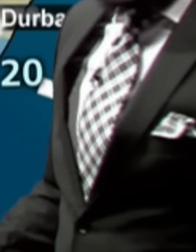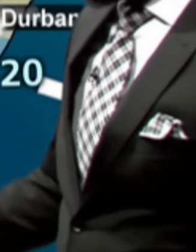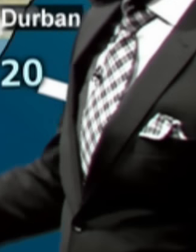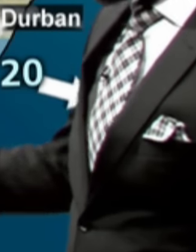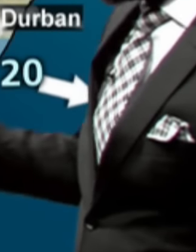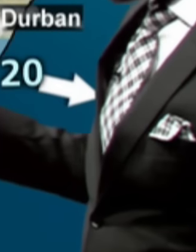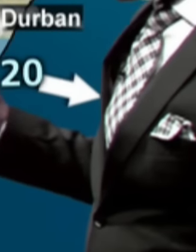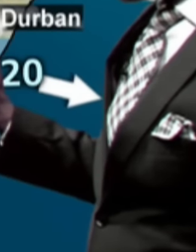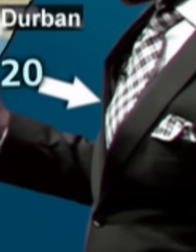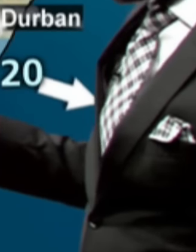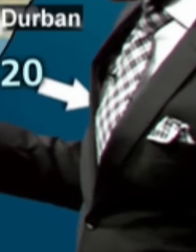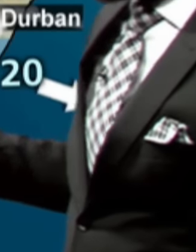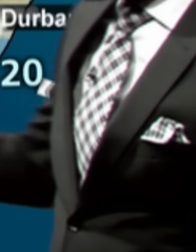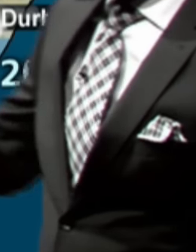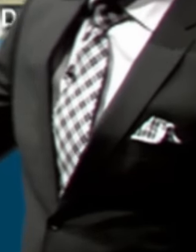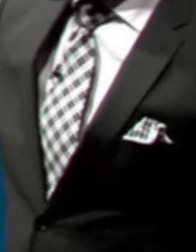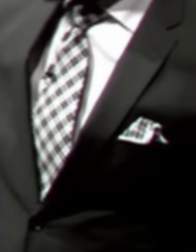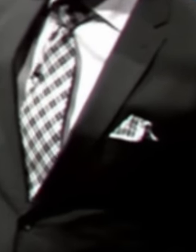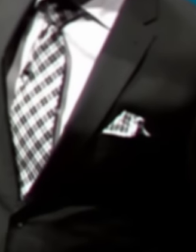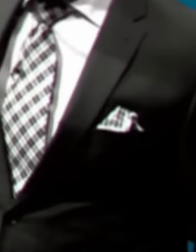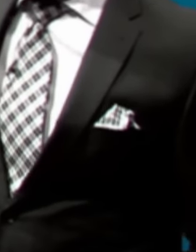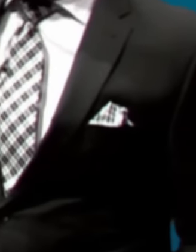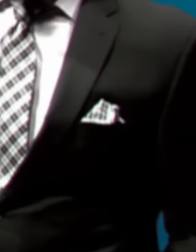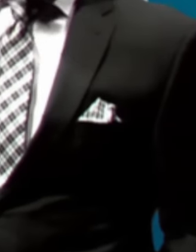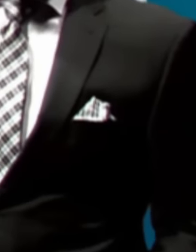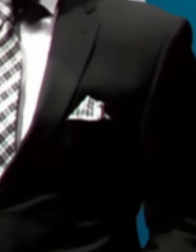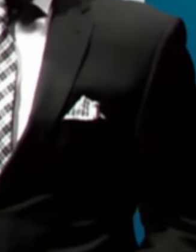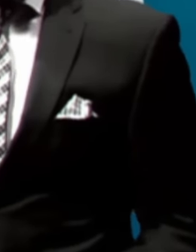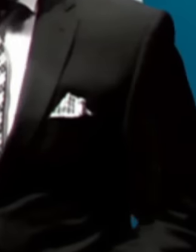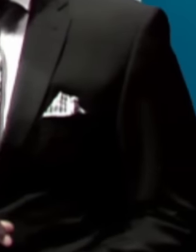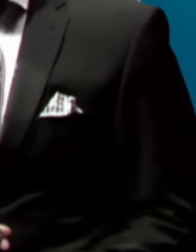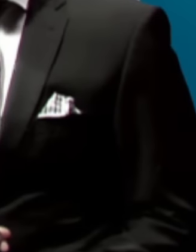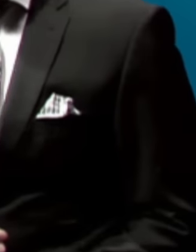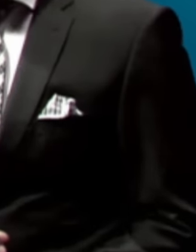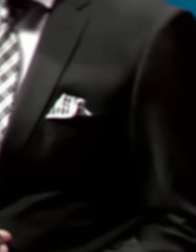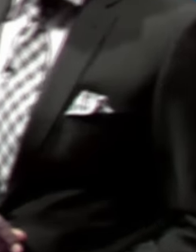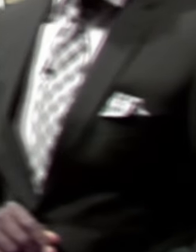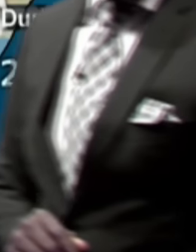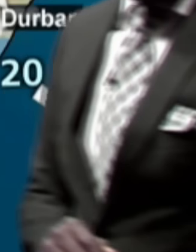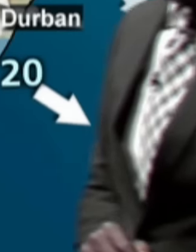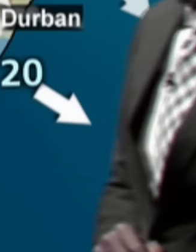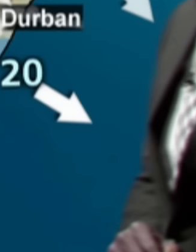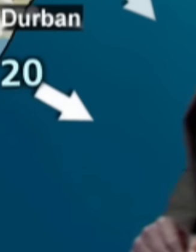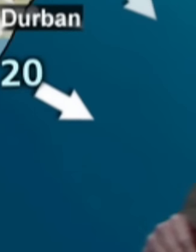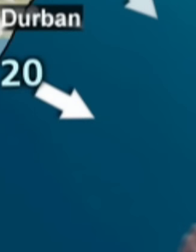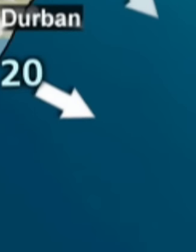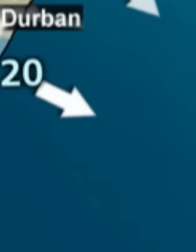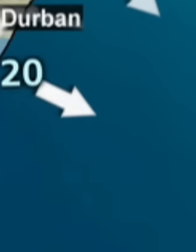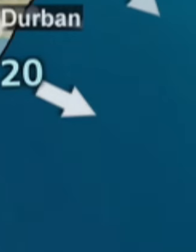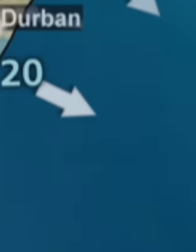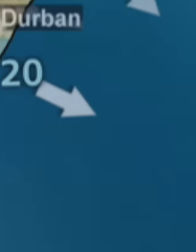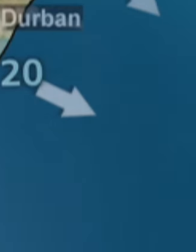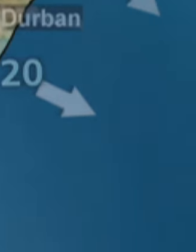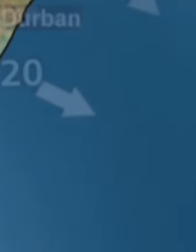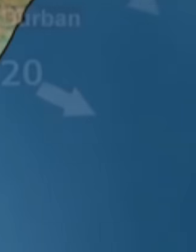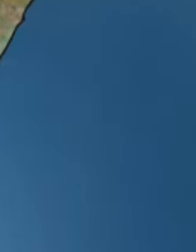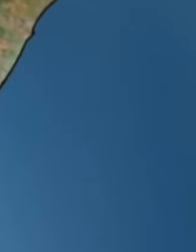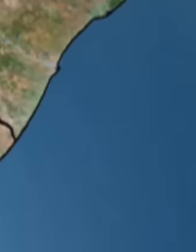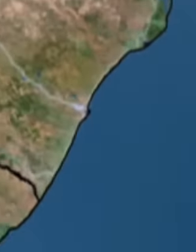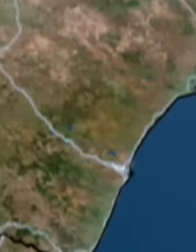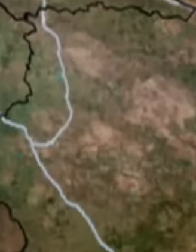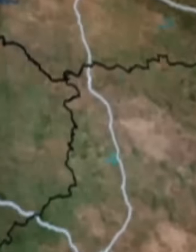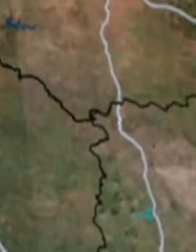ya saeng kae a shebile ka qabe ga sentse ke salba lo tla fitla hona ka haro ka pa le boa le hona ka ro ka pa bophirima e tla be le fela mehudi ka madu ngwana re gatente mahloke